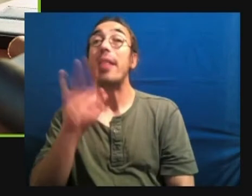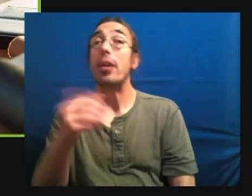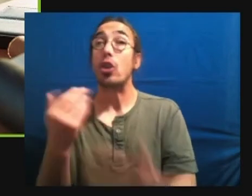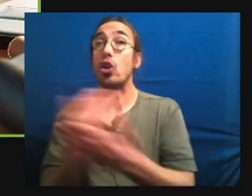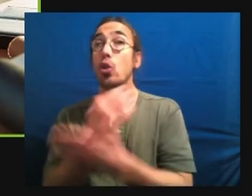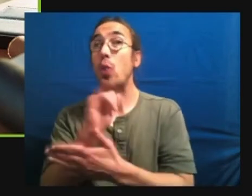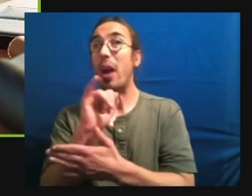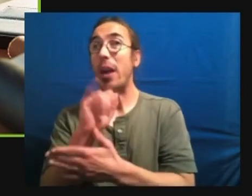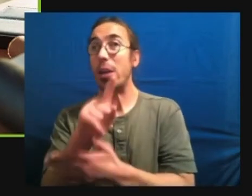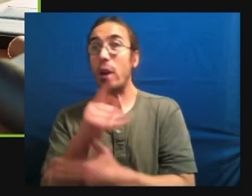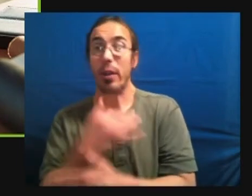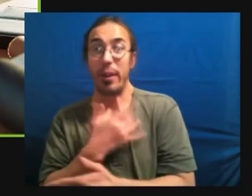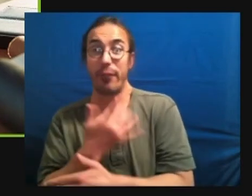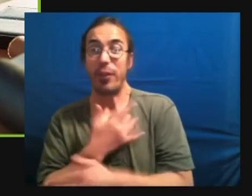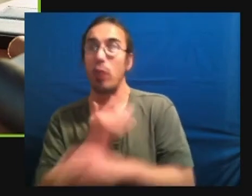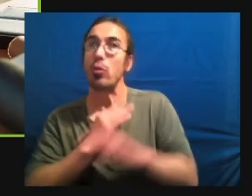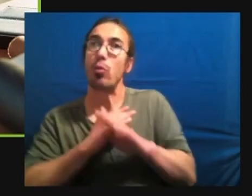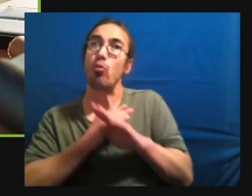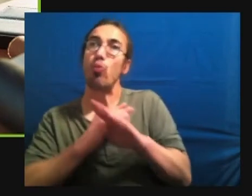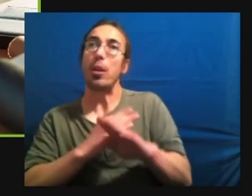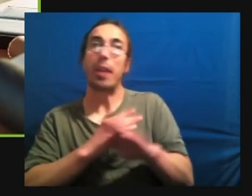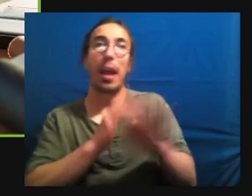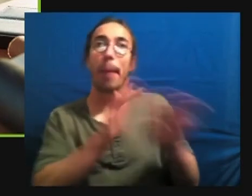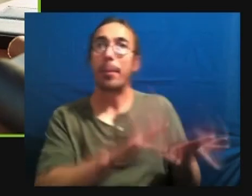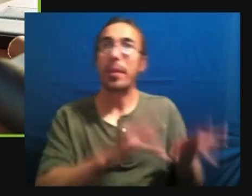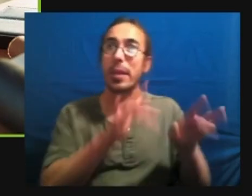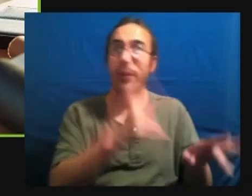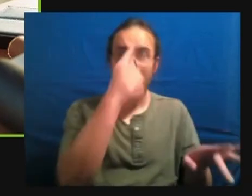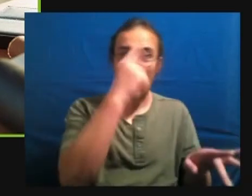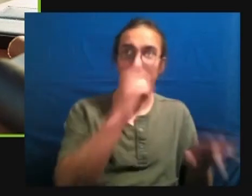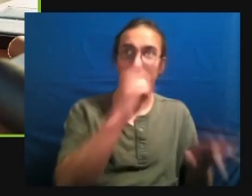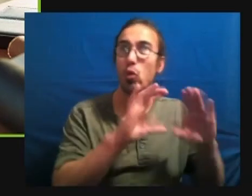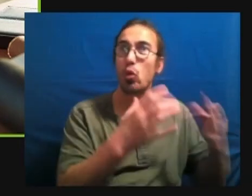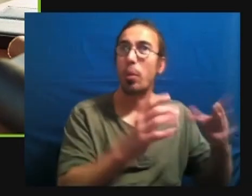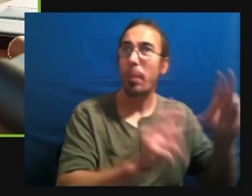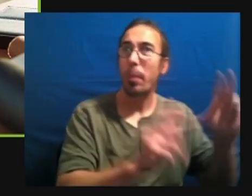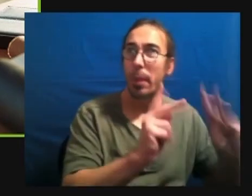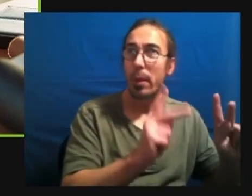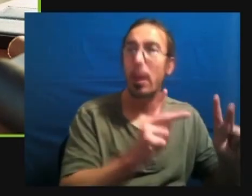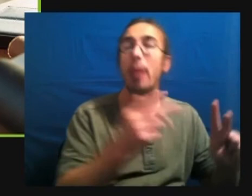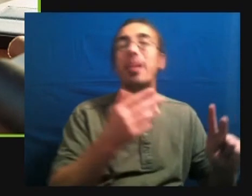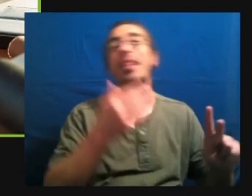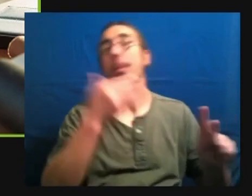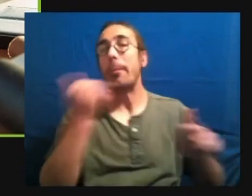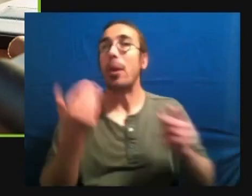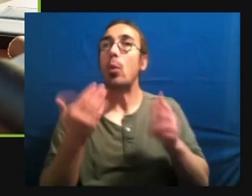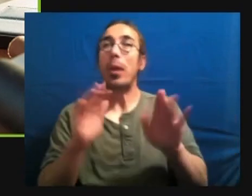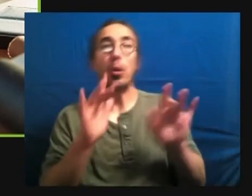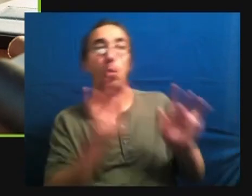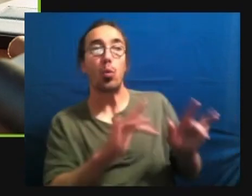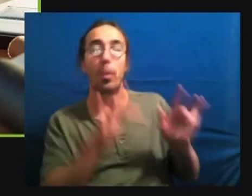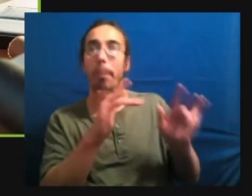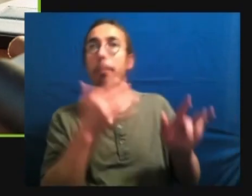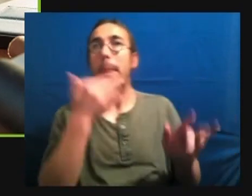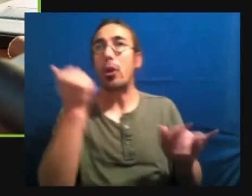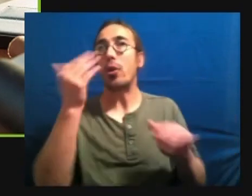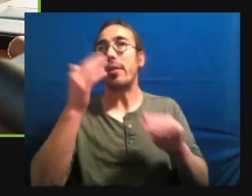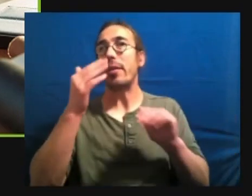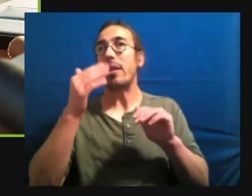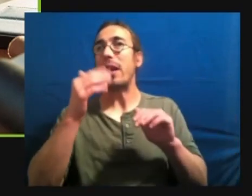this protective empathy for. And she is better positioned to empathize in ways that don't cause